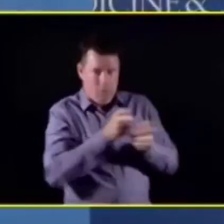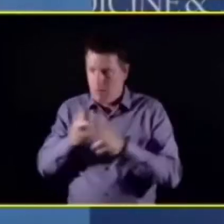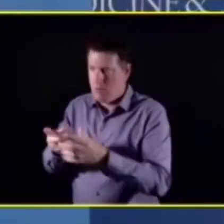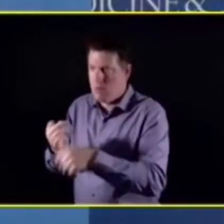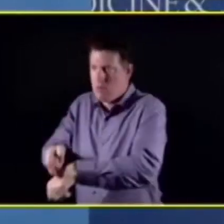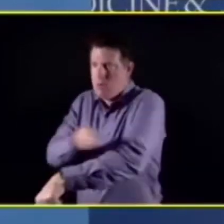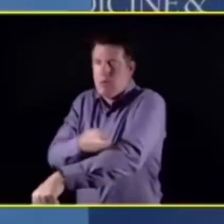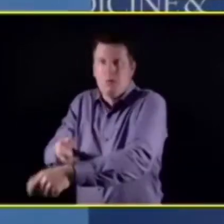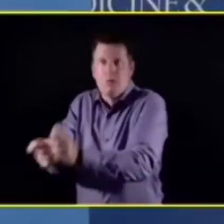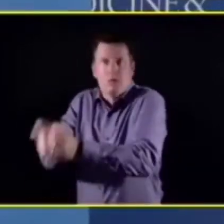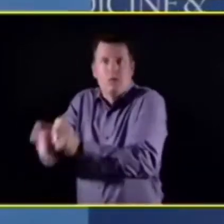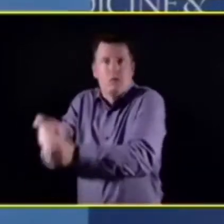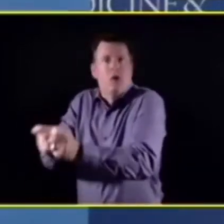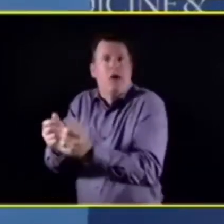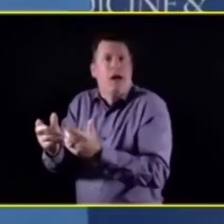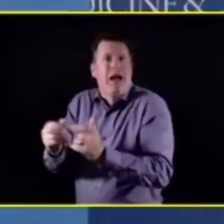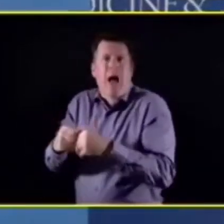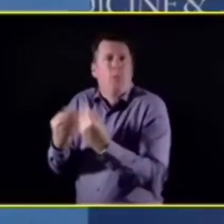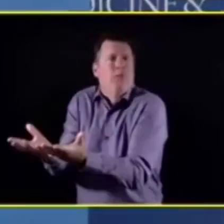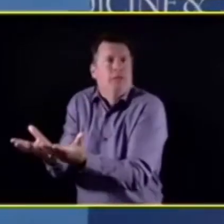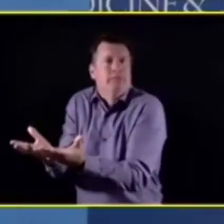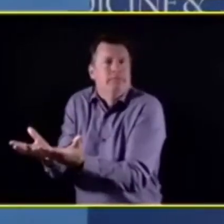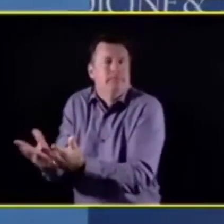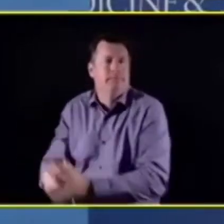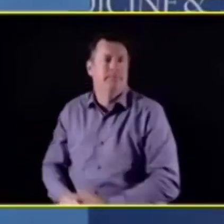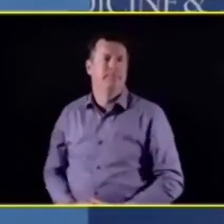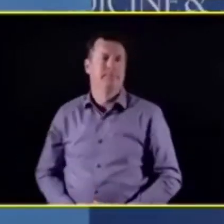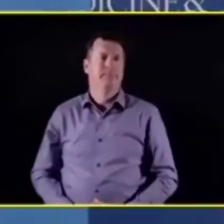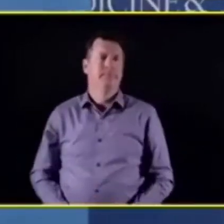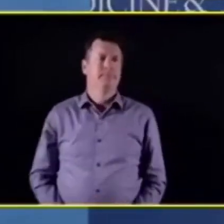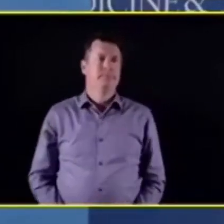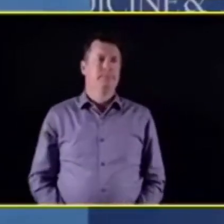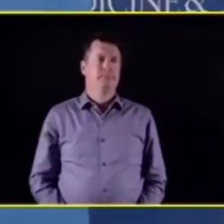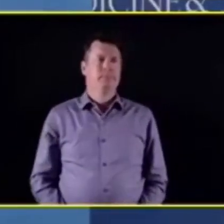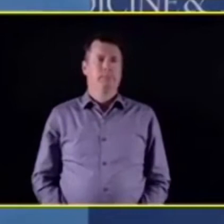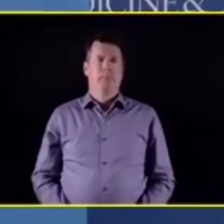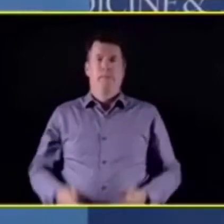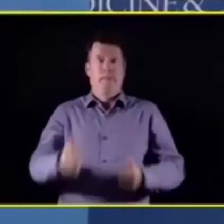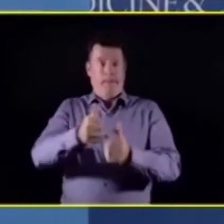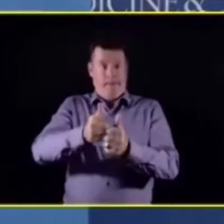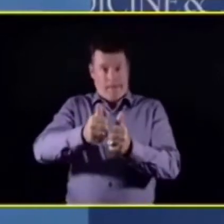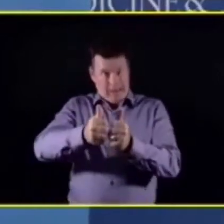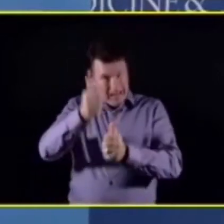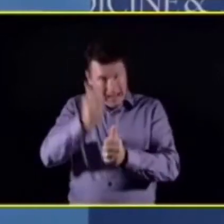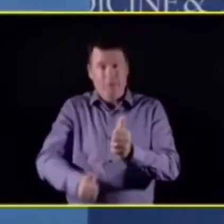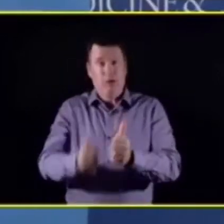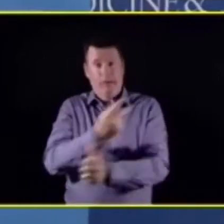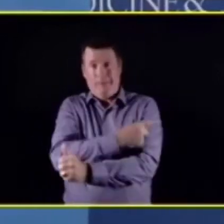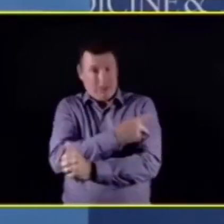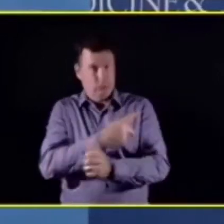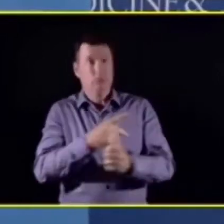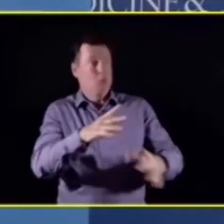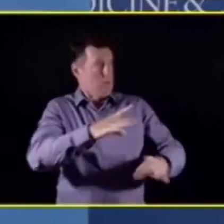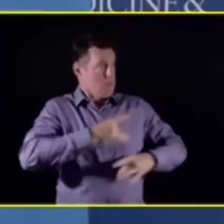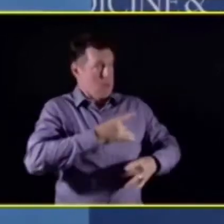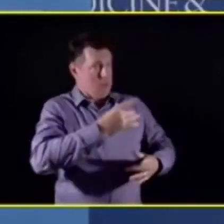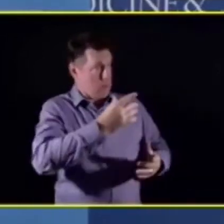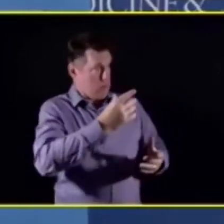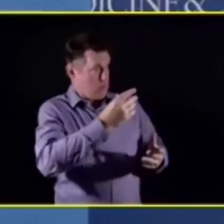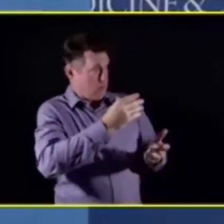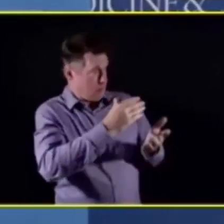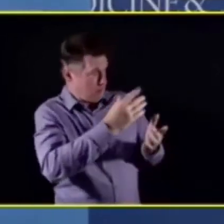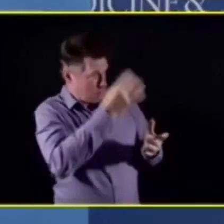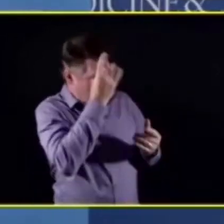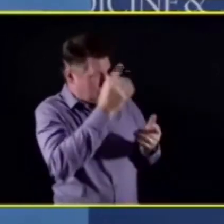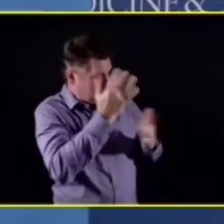amount. Obviously, this was a new disease to humankind when we first experienced it here in mid-March.